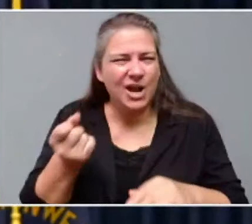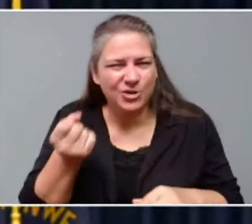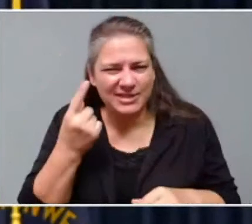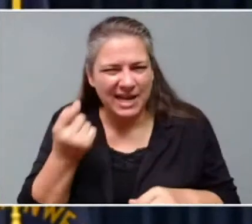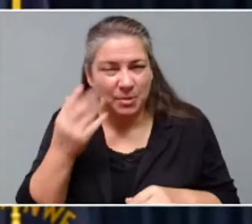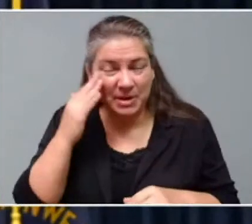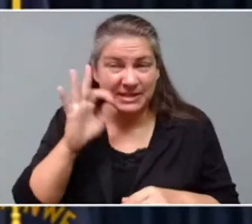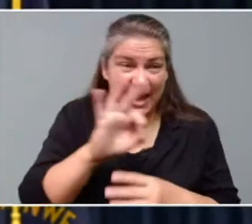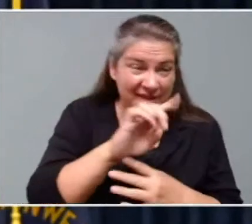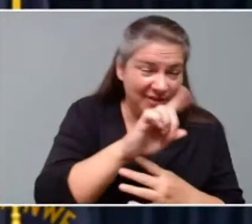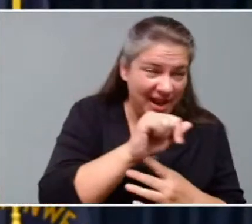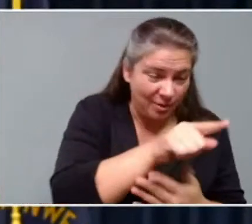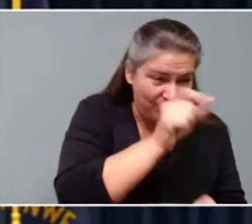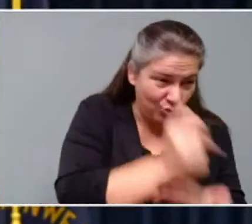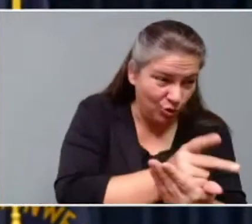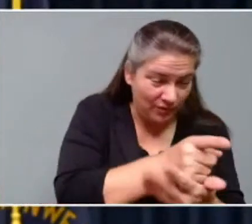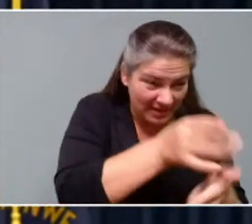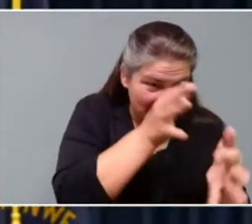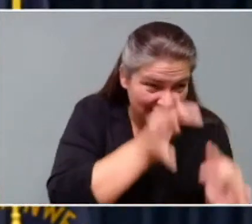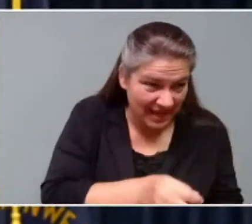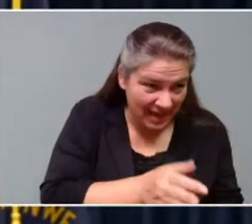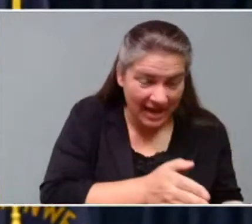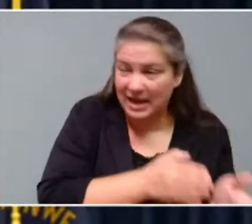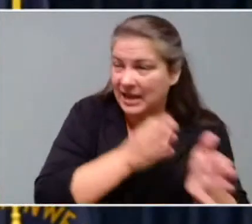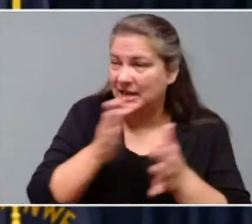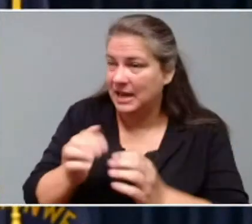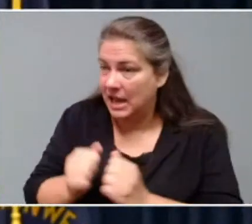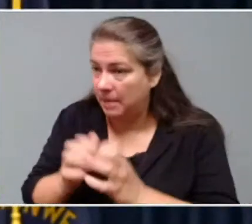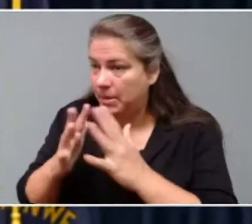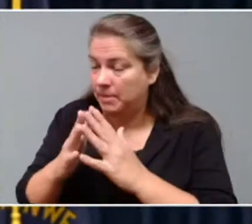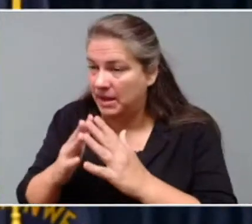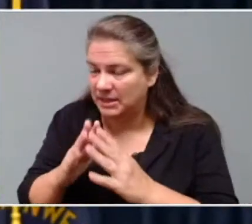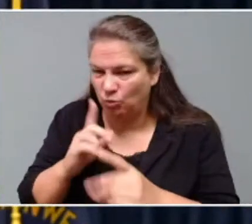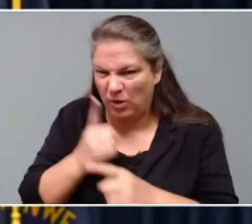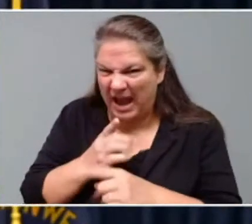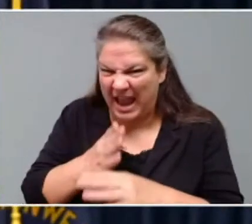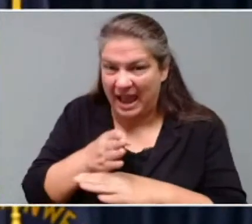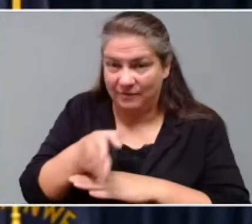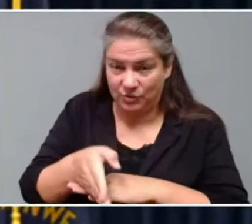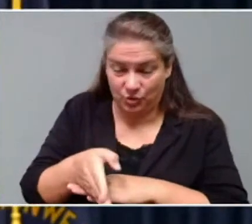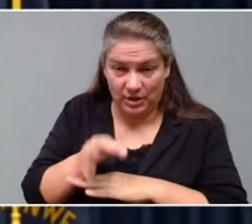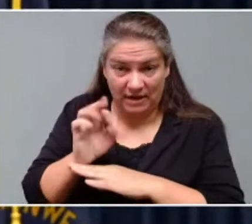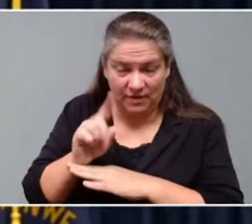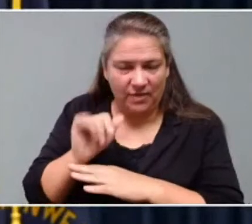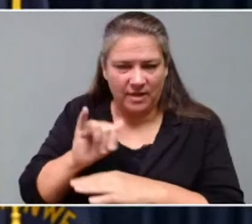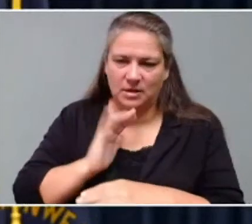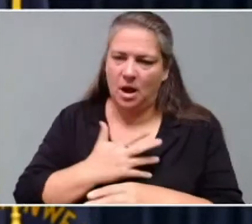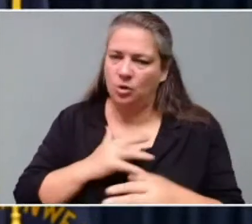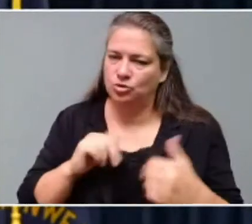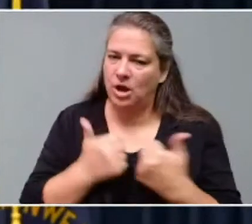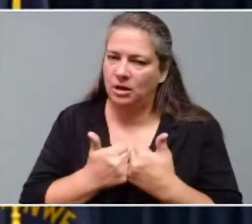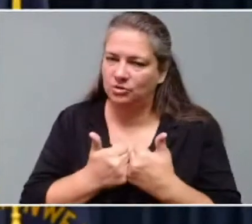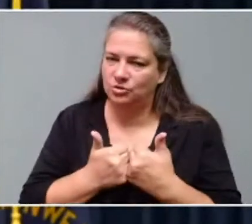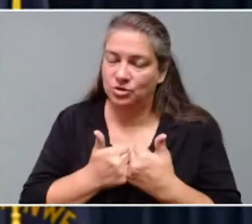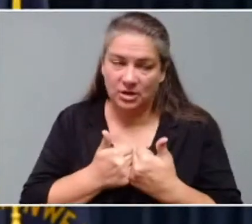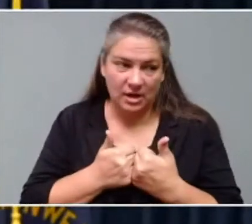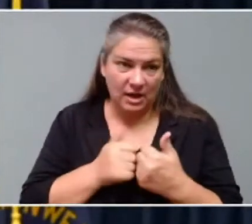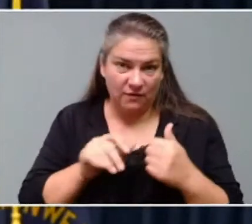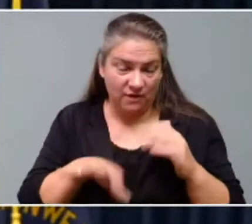FDA normally makes the decision and then you can start implementing it the day after, which is always our challenge if we learn about it just on that